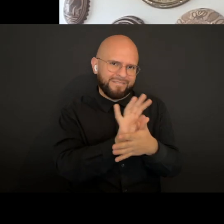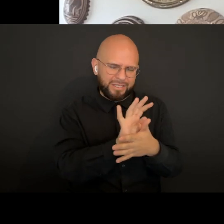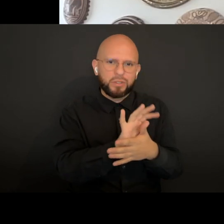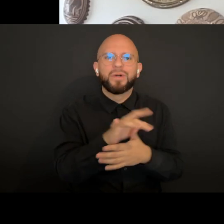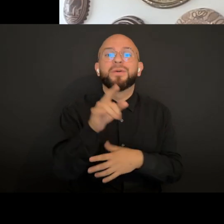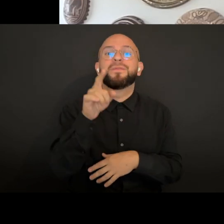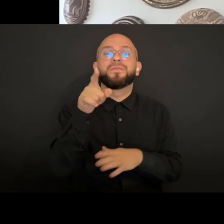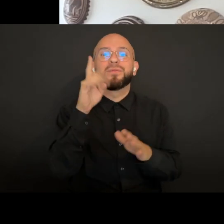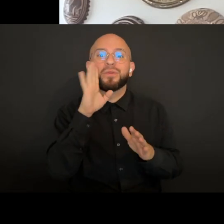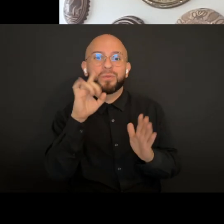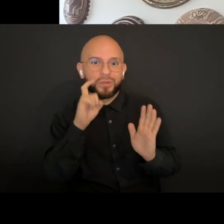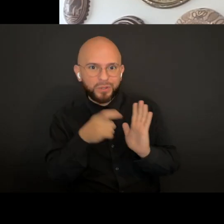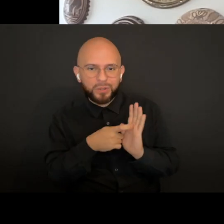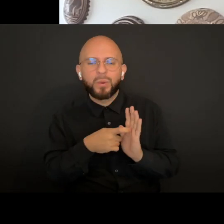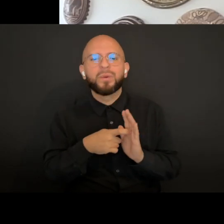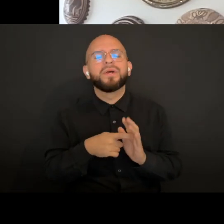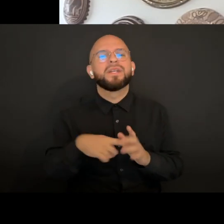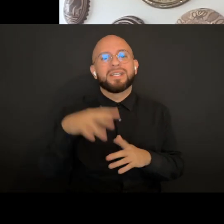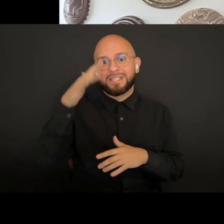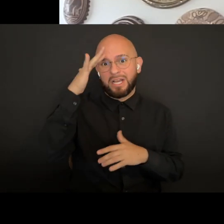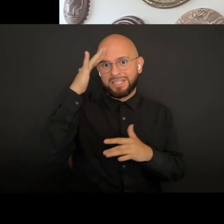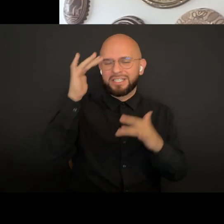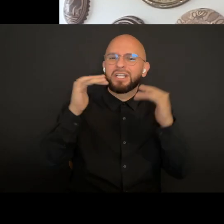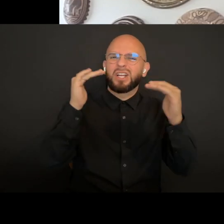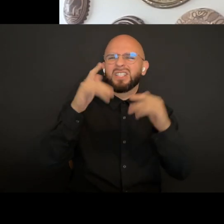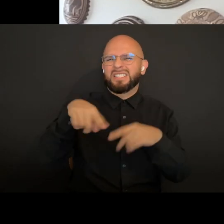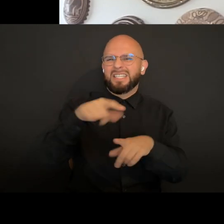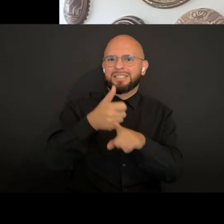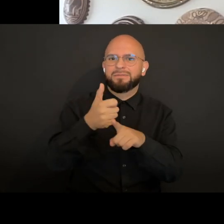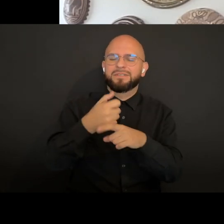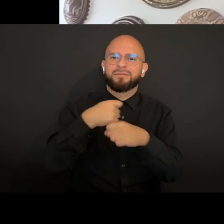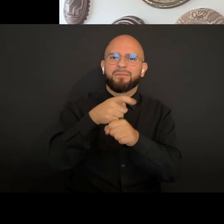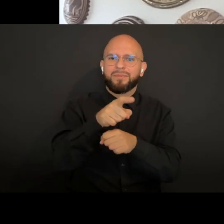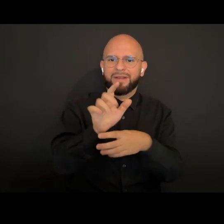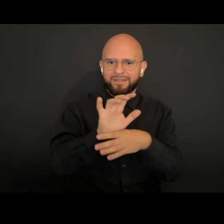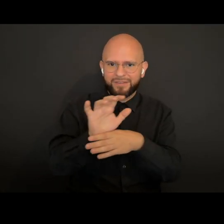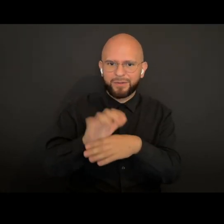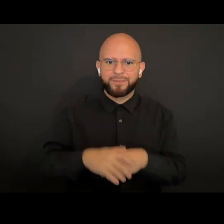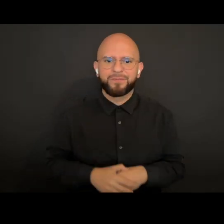little video, which you will see was done by autistic adults.